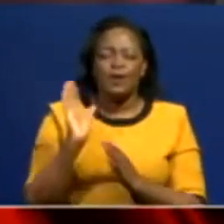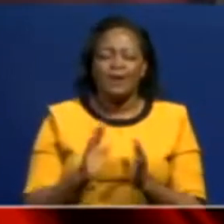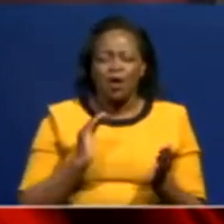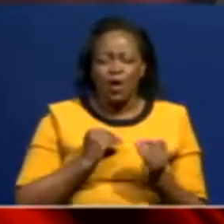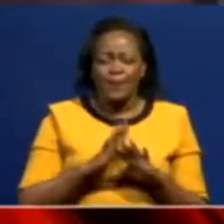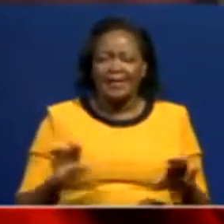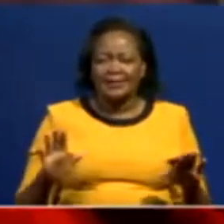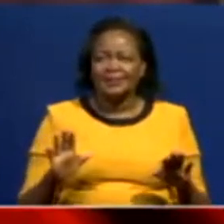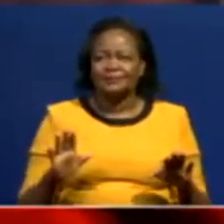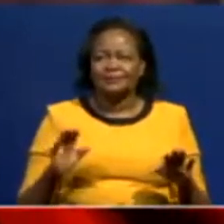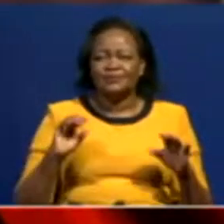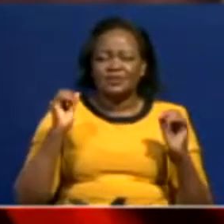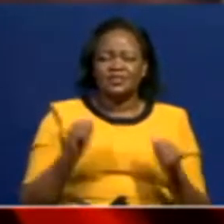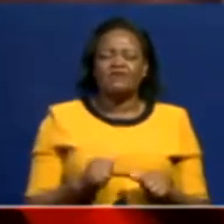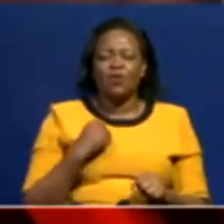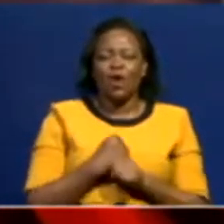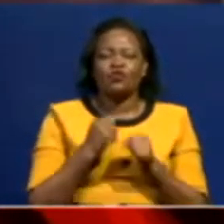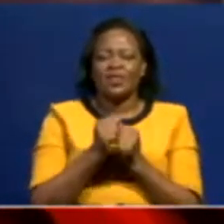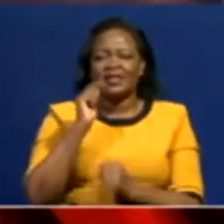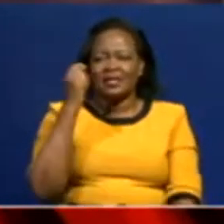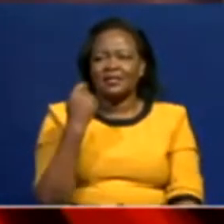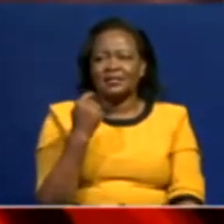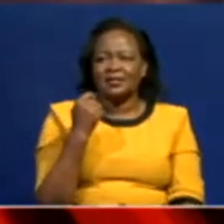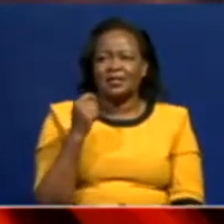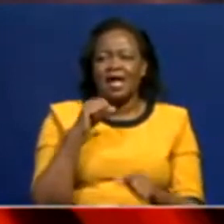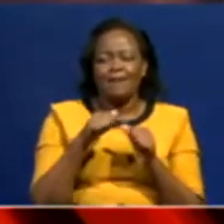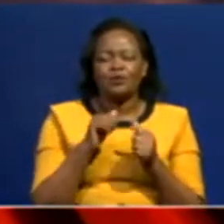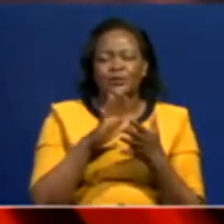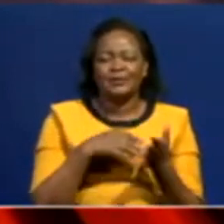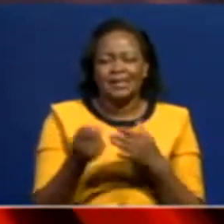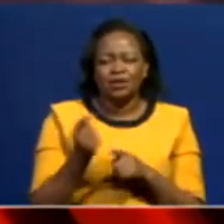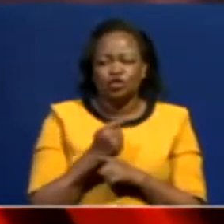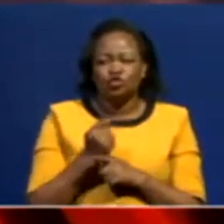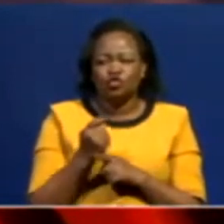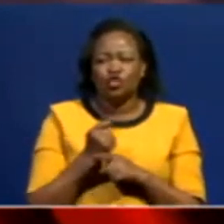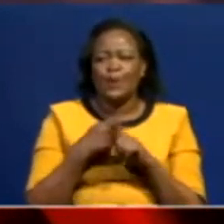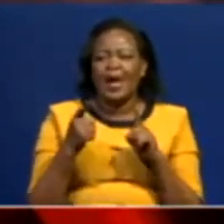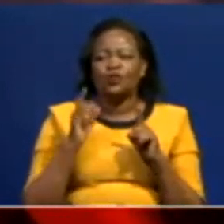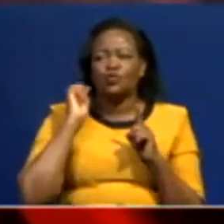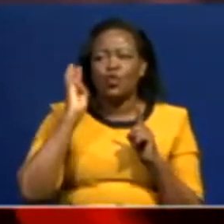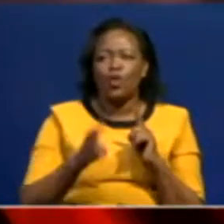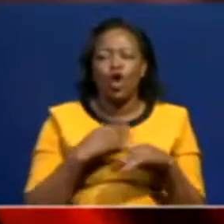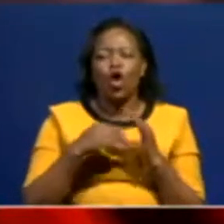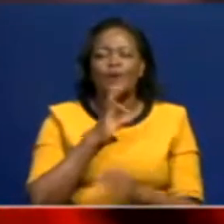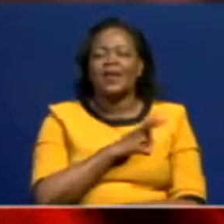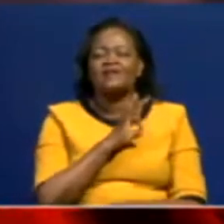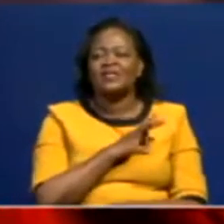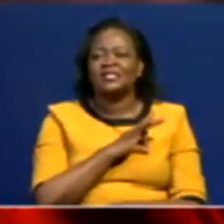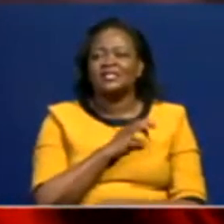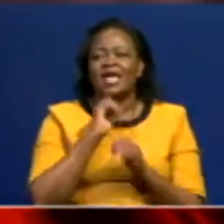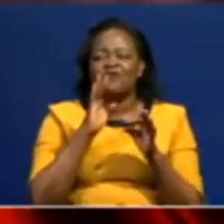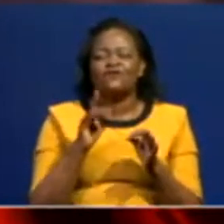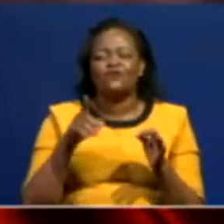We've never really gotten our acts together in Kenya when it comes to structured trading, but we will all benefit if